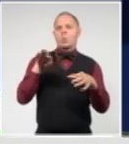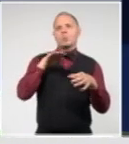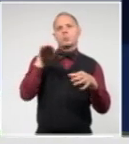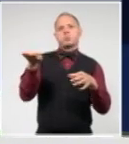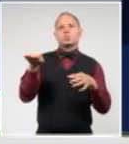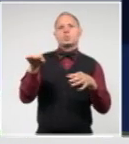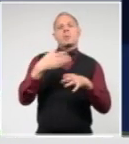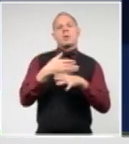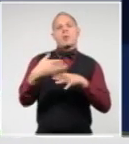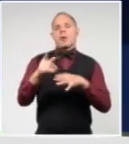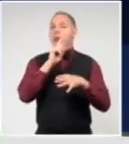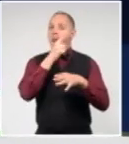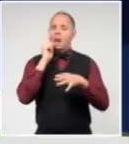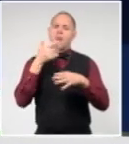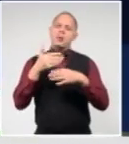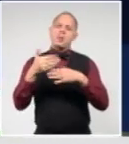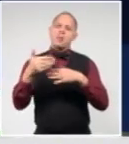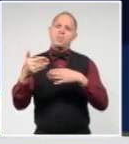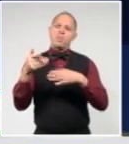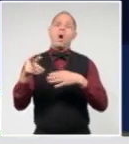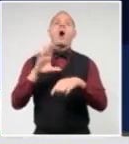an imported case.